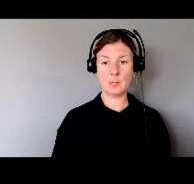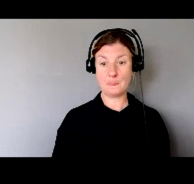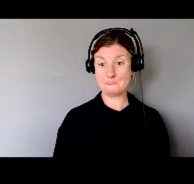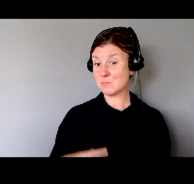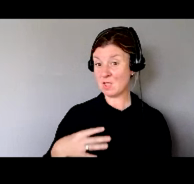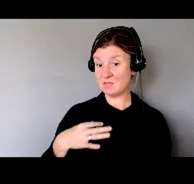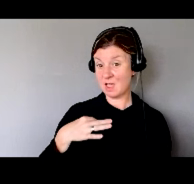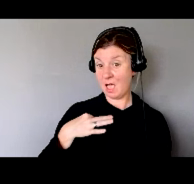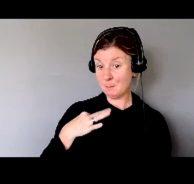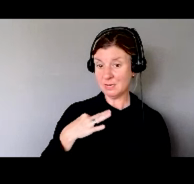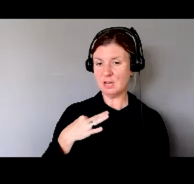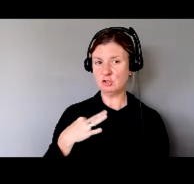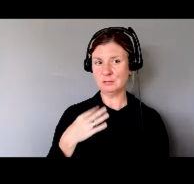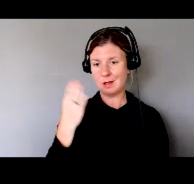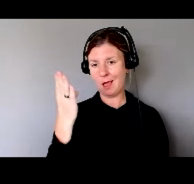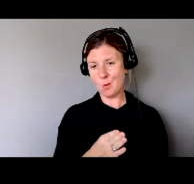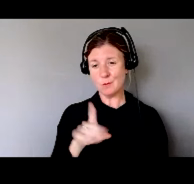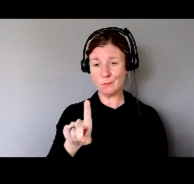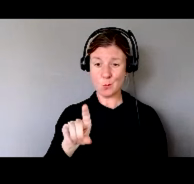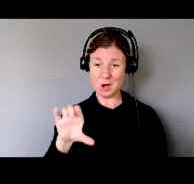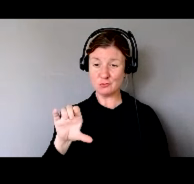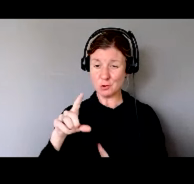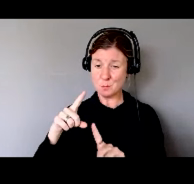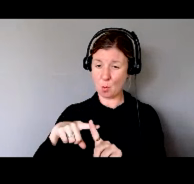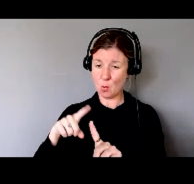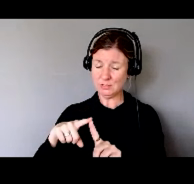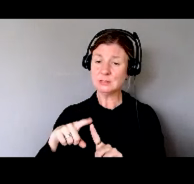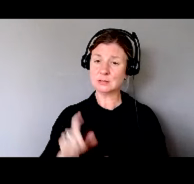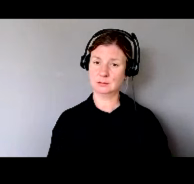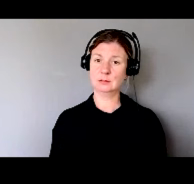Applications are worth a possible total of 100 points.